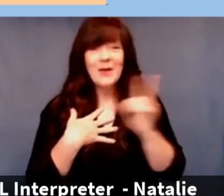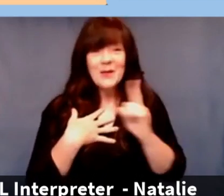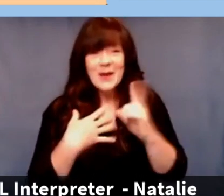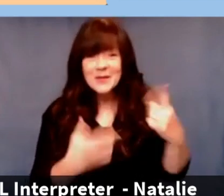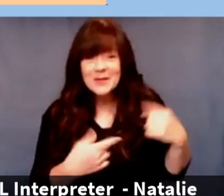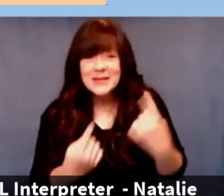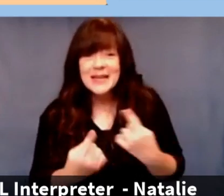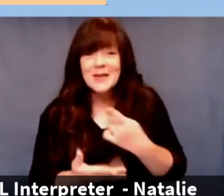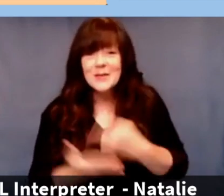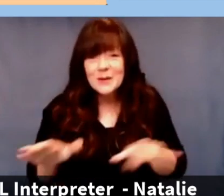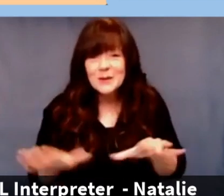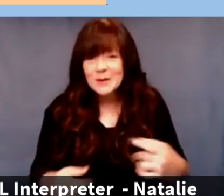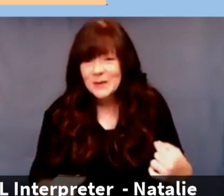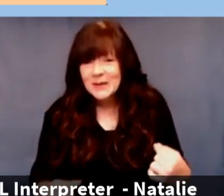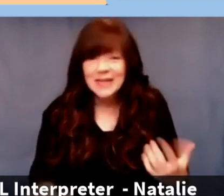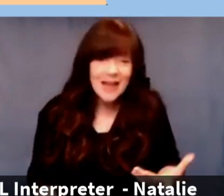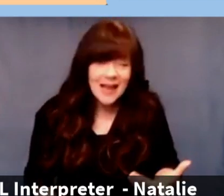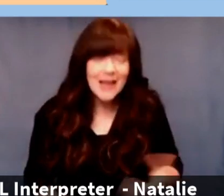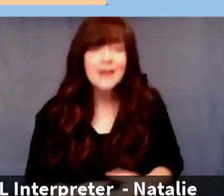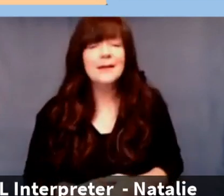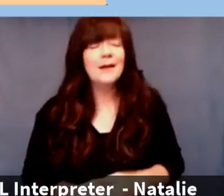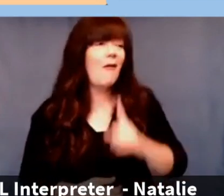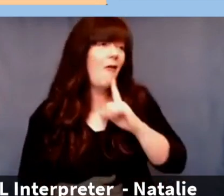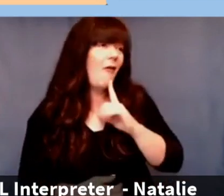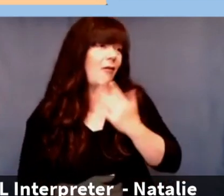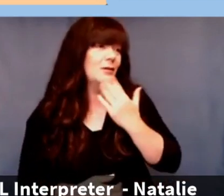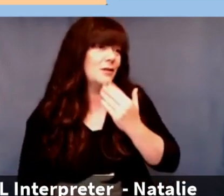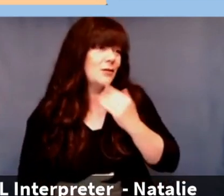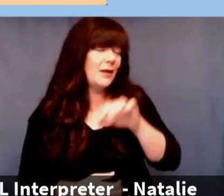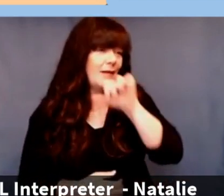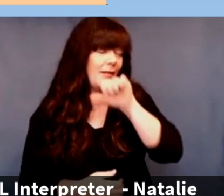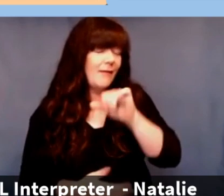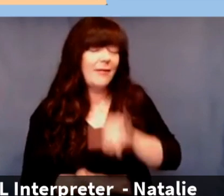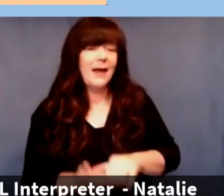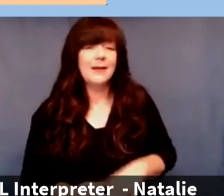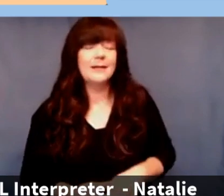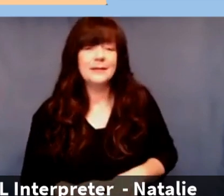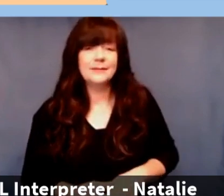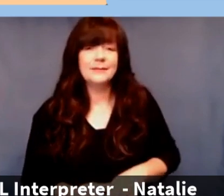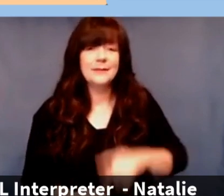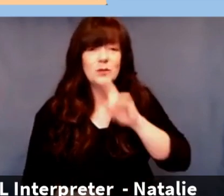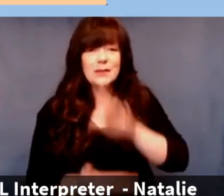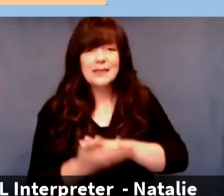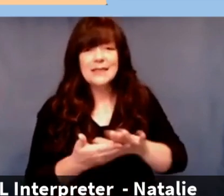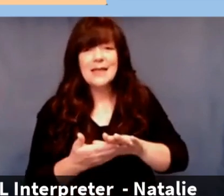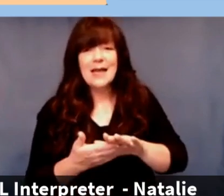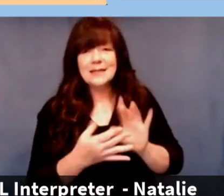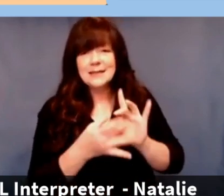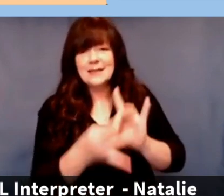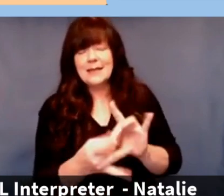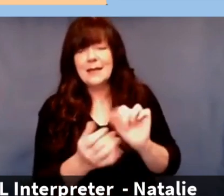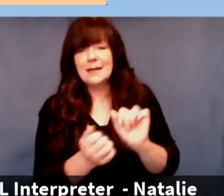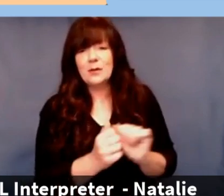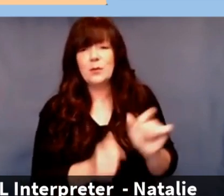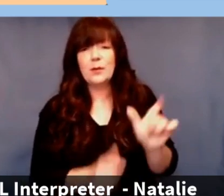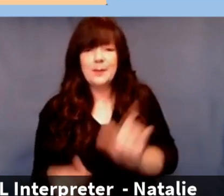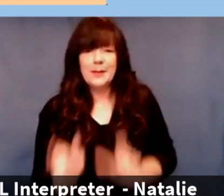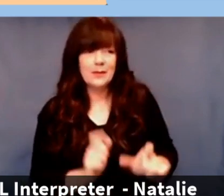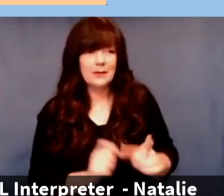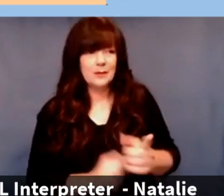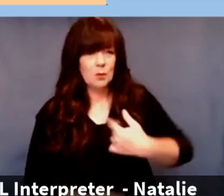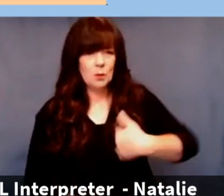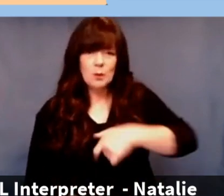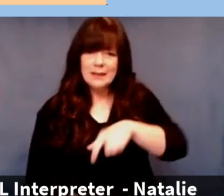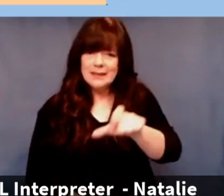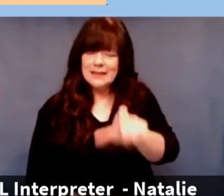it's been really. Aww, that's really sweet. I love it. That's really, really nice connecting with people like that because, you know, we need that